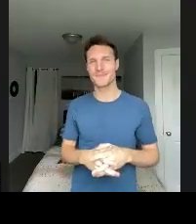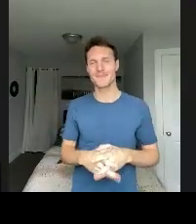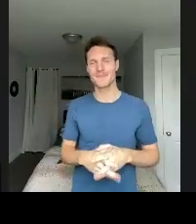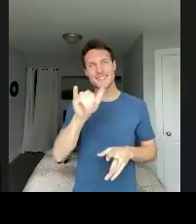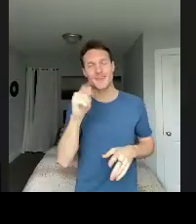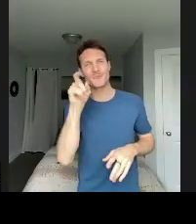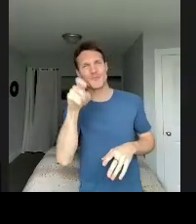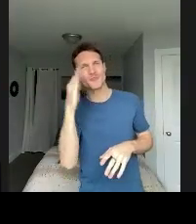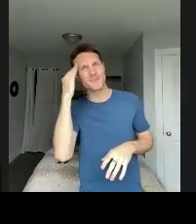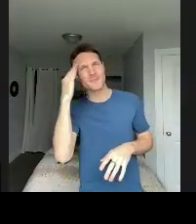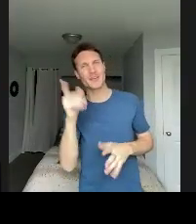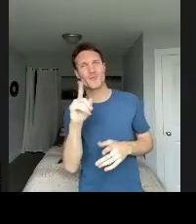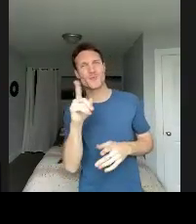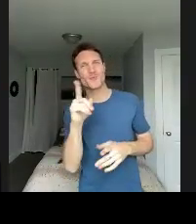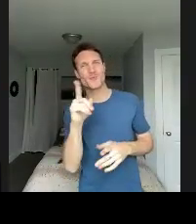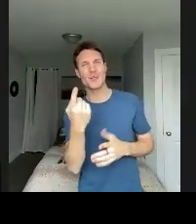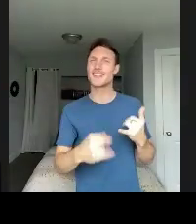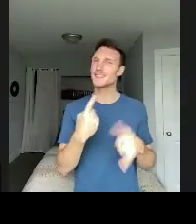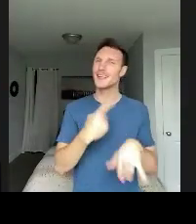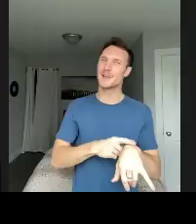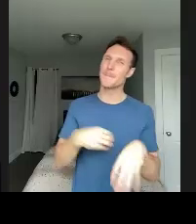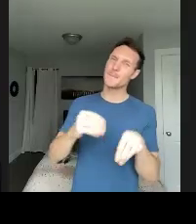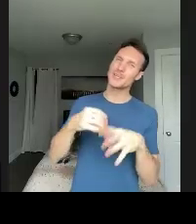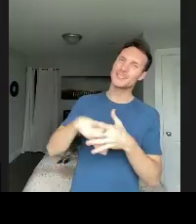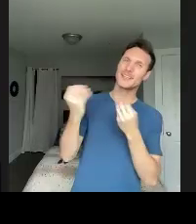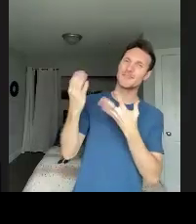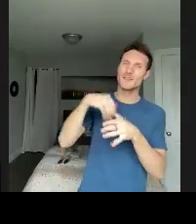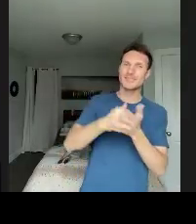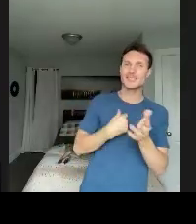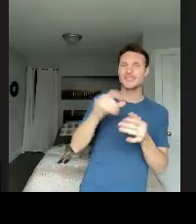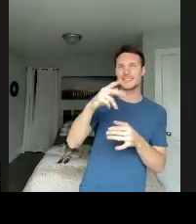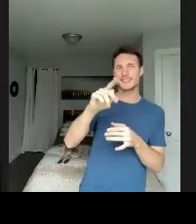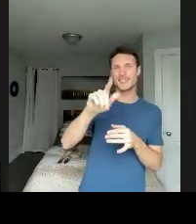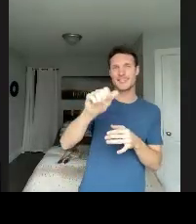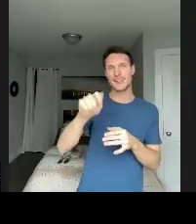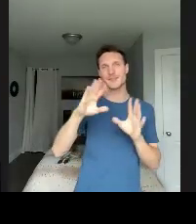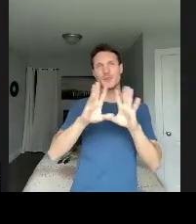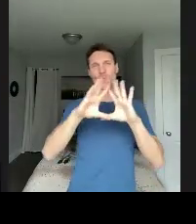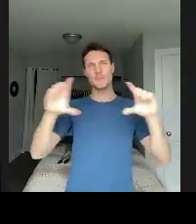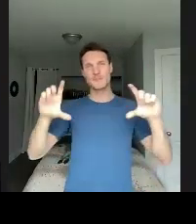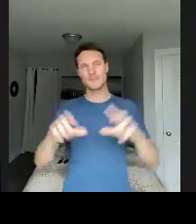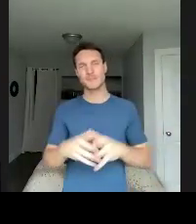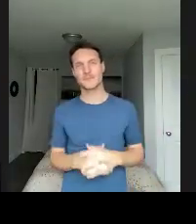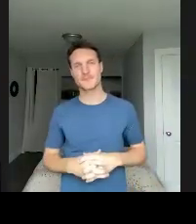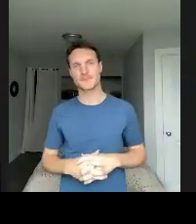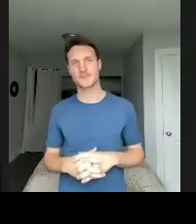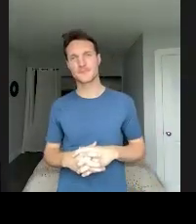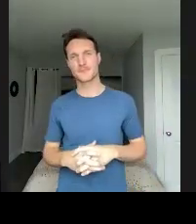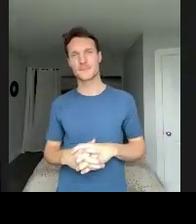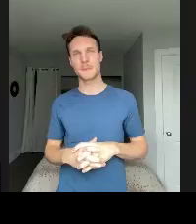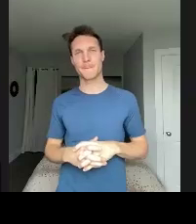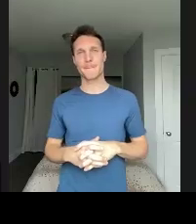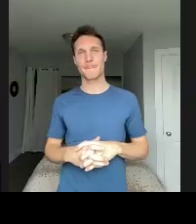last time putting that information, the link for the KDAD's website in the chat so folks can find the recordings later on?